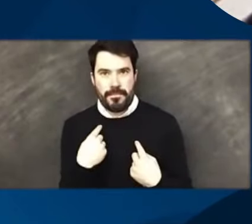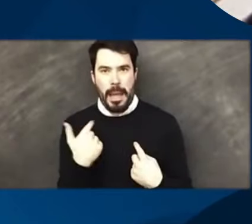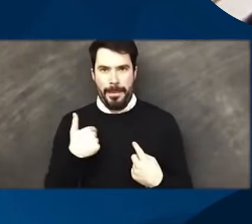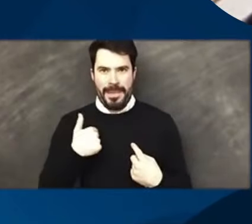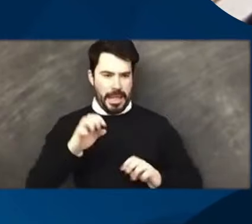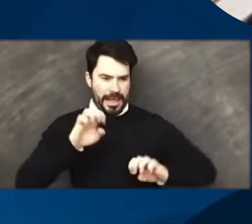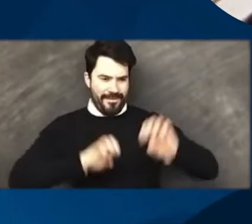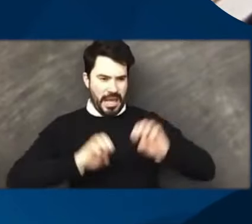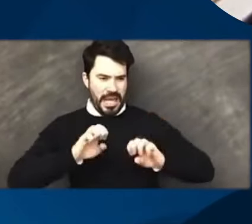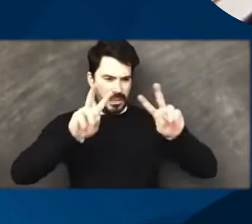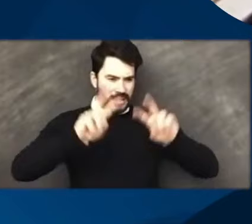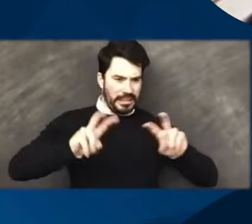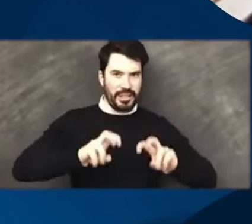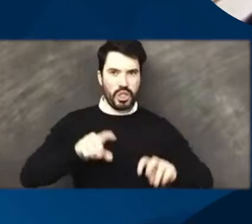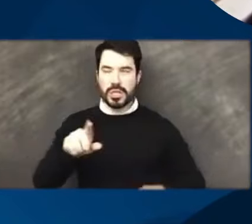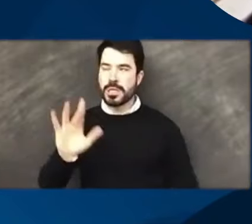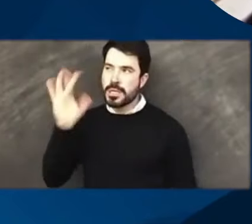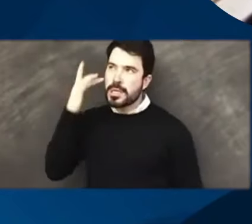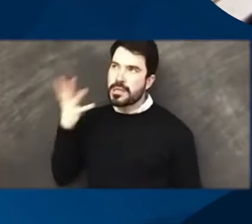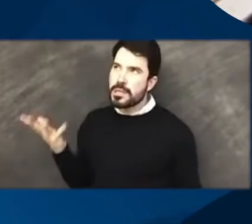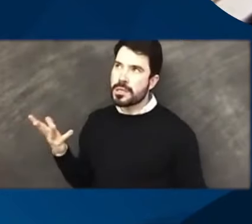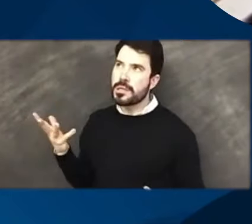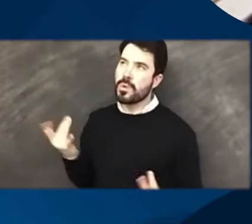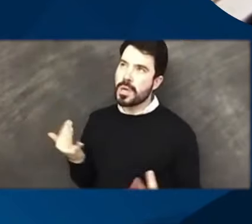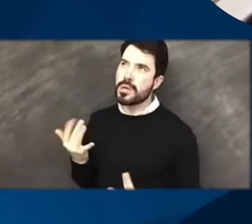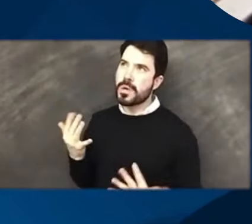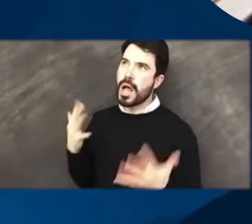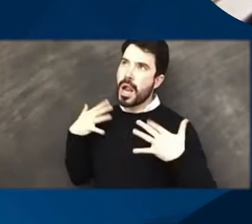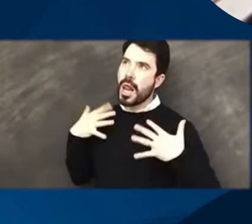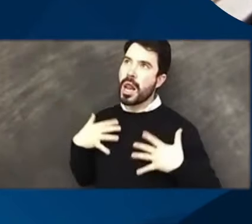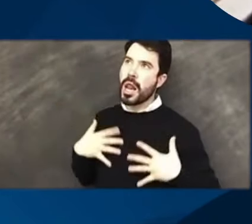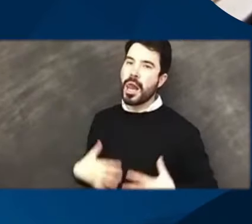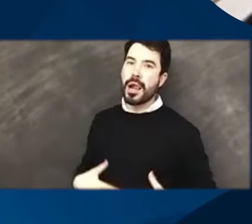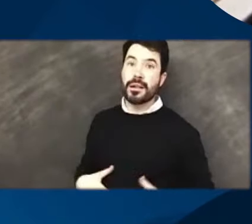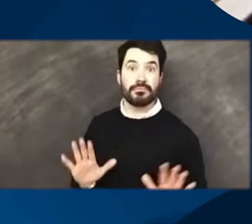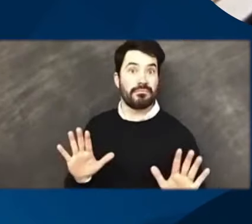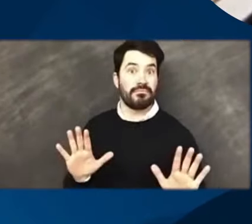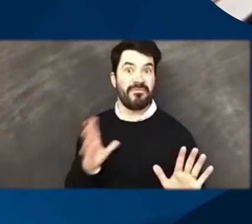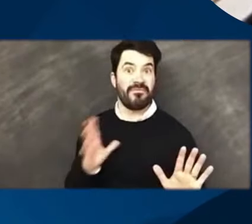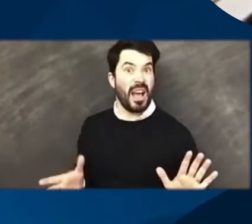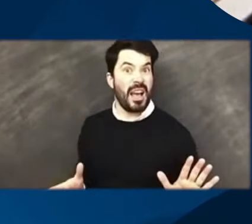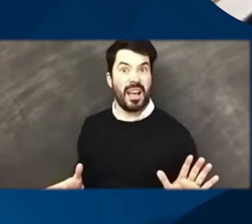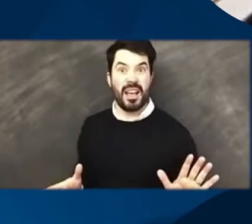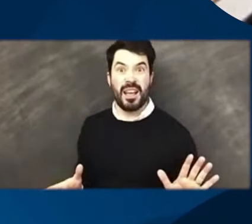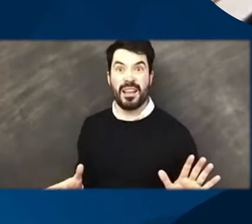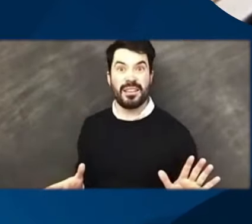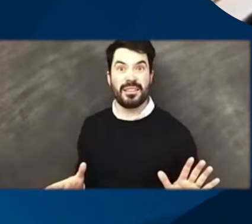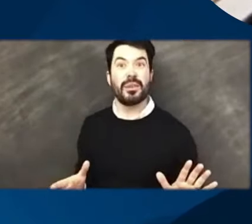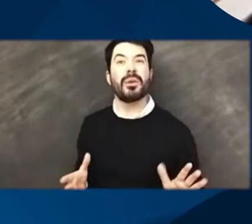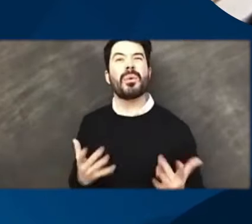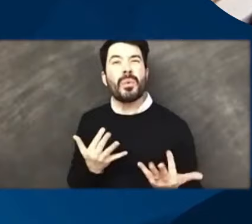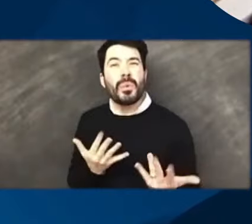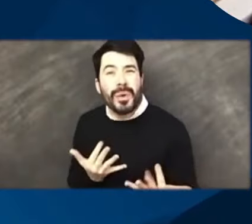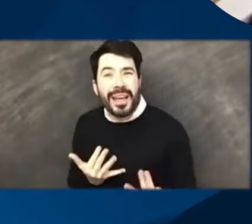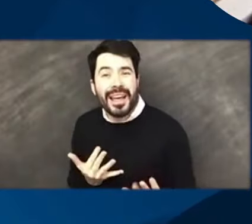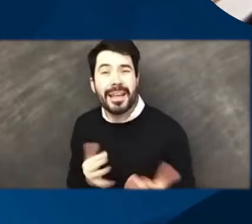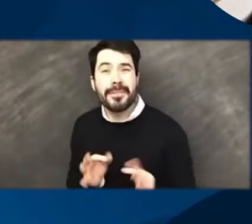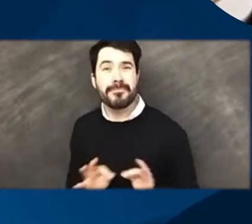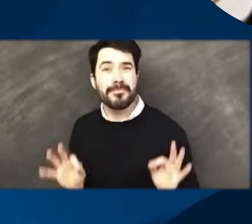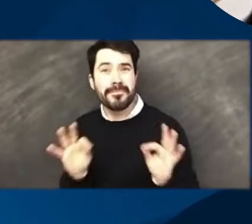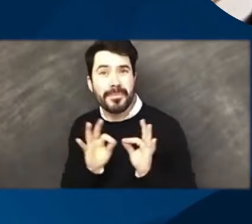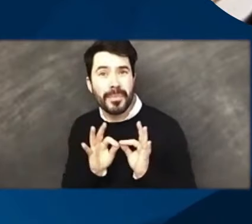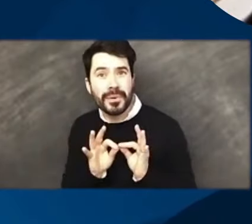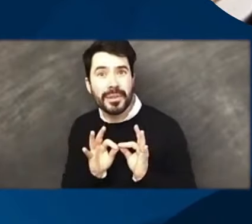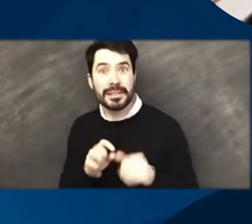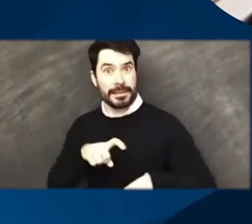and waiting around for all this stuff to be done. And the waiting around is important because time and progression over time